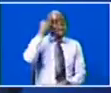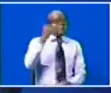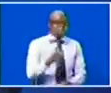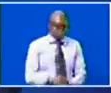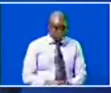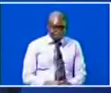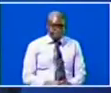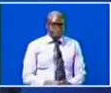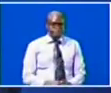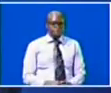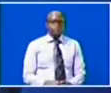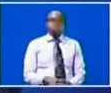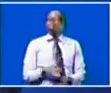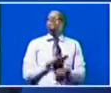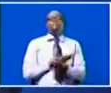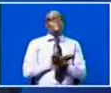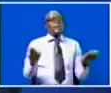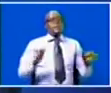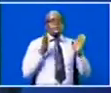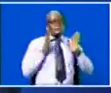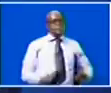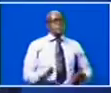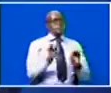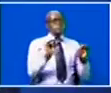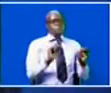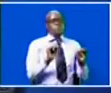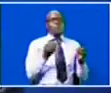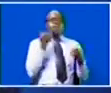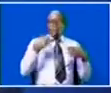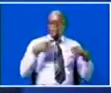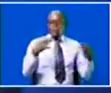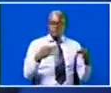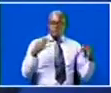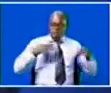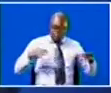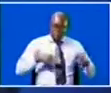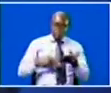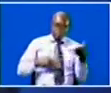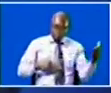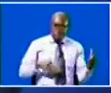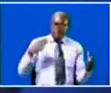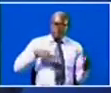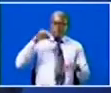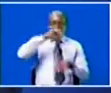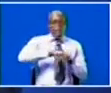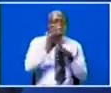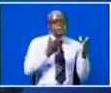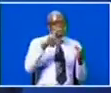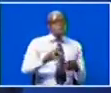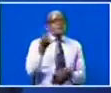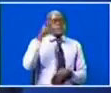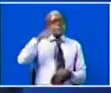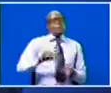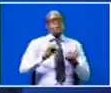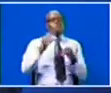ideologies. Mm-hmm. And there was nothing which was personal. Right. So for the best interest of people again, so that our people can get services, this mm-hmm. nation needs to